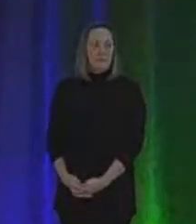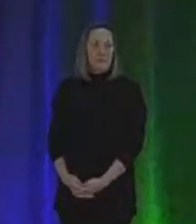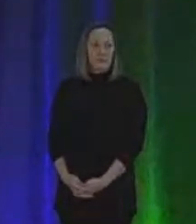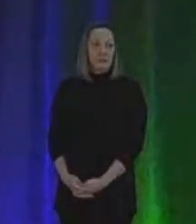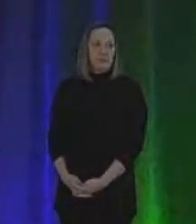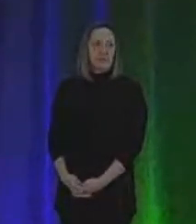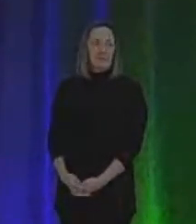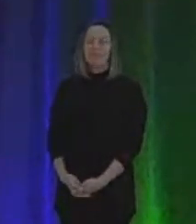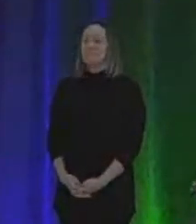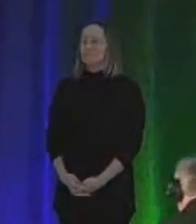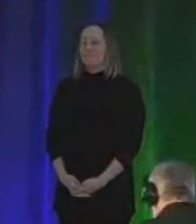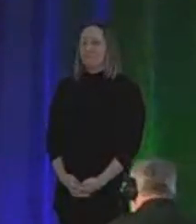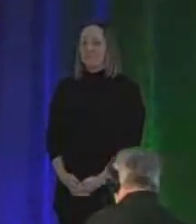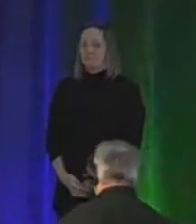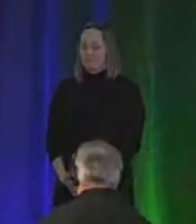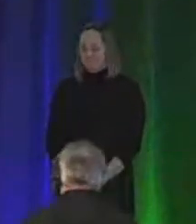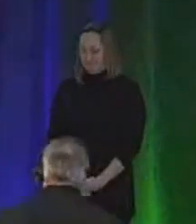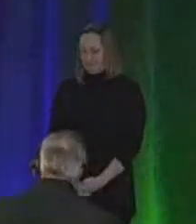I don't think I need that.